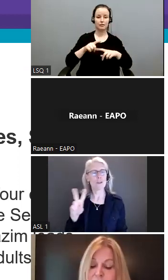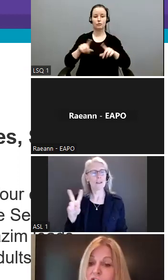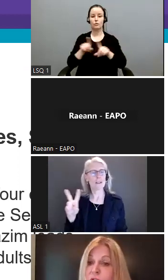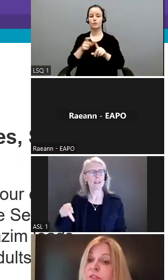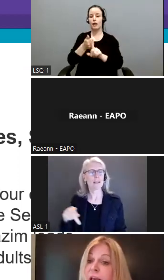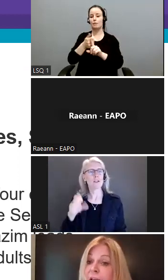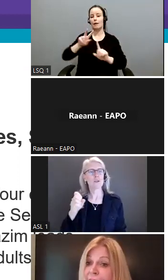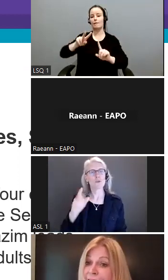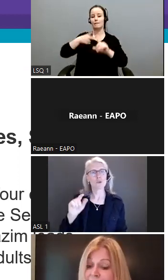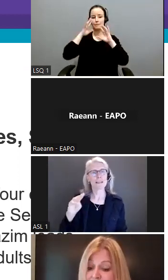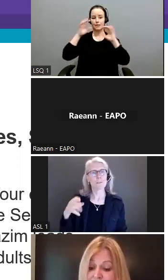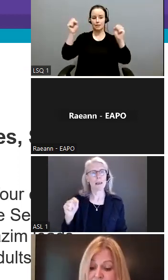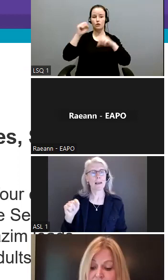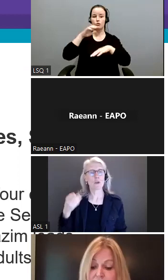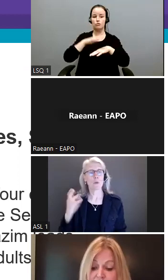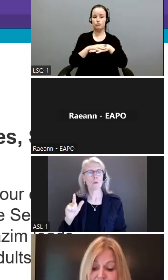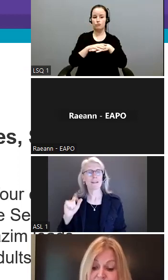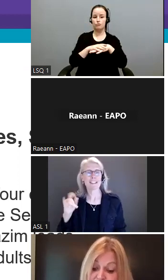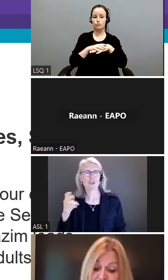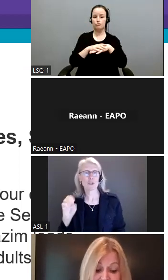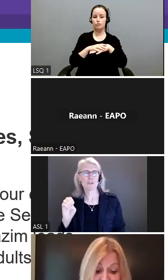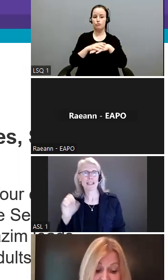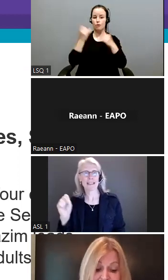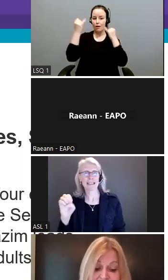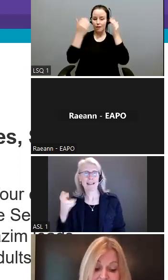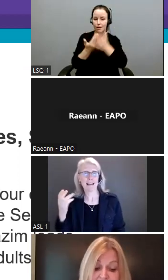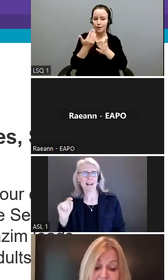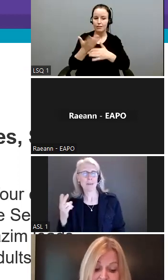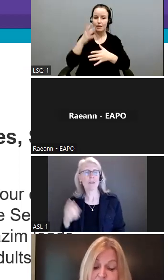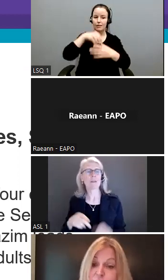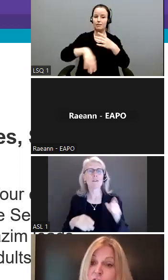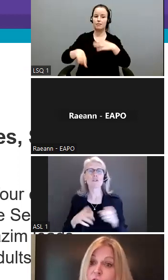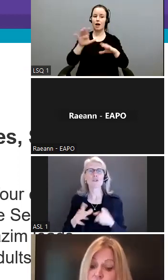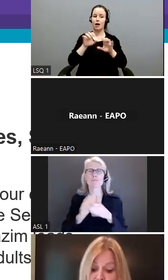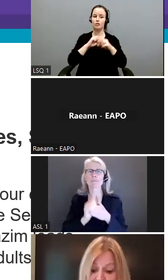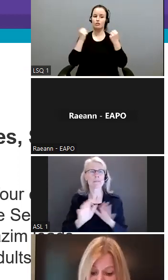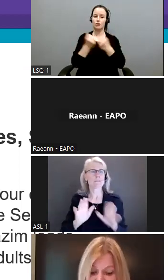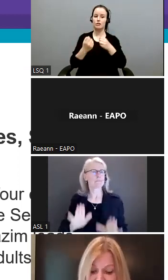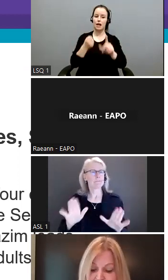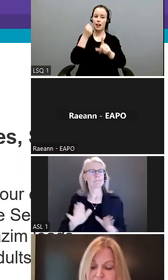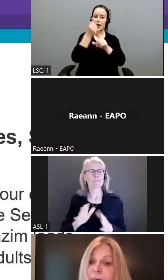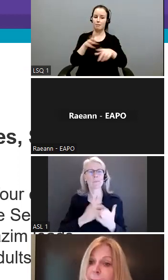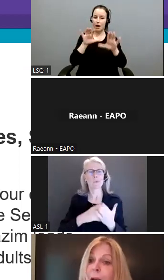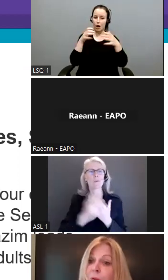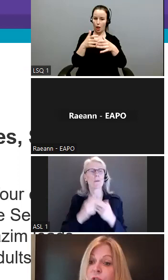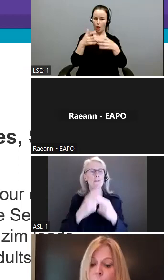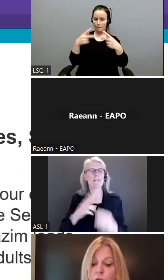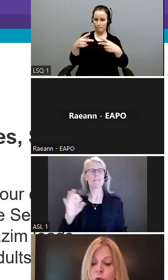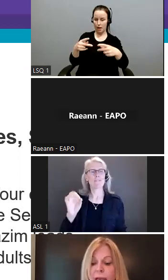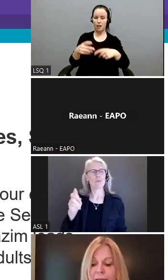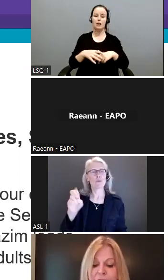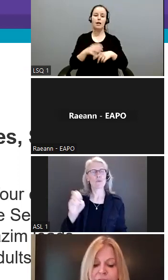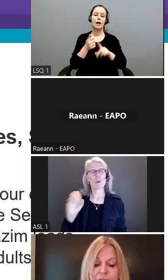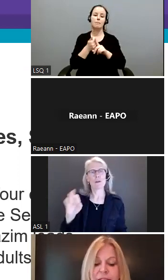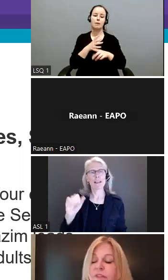Global Initiatives at SE Health, she leads an exciting initiative called Future of Aging that empowers